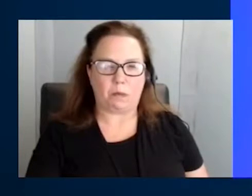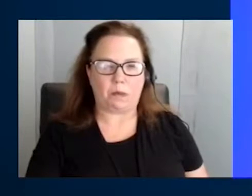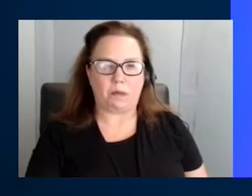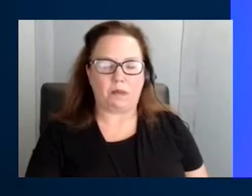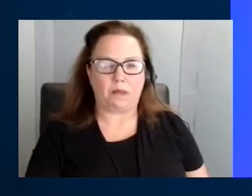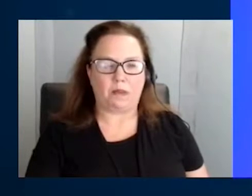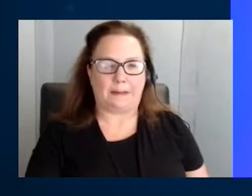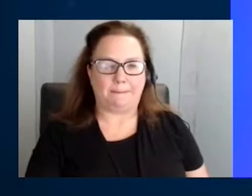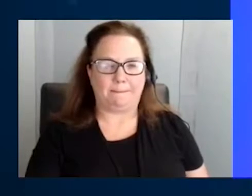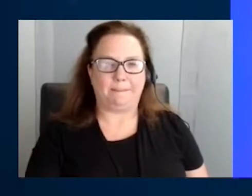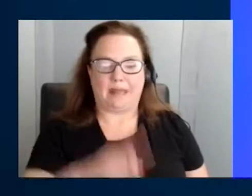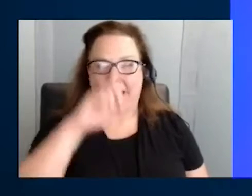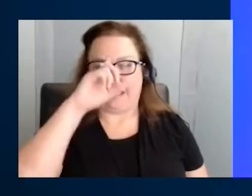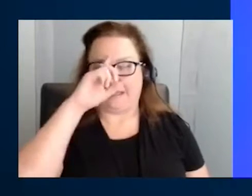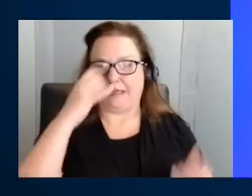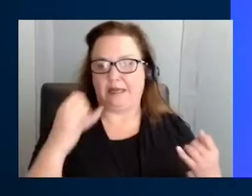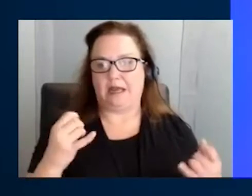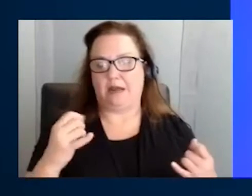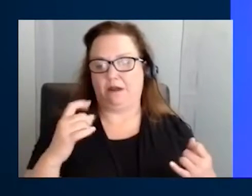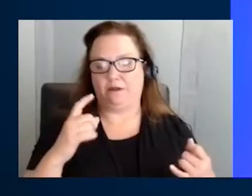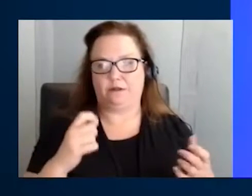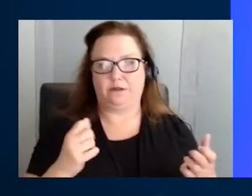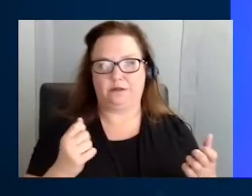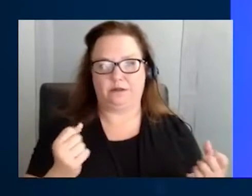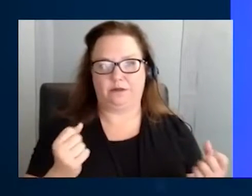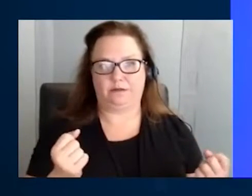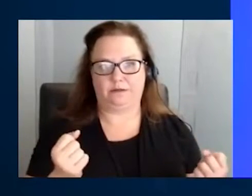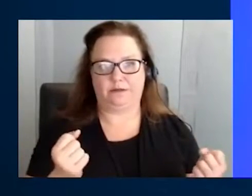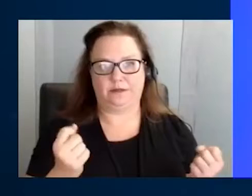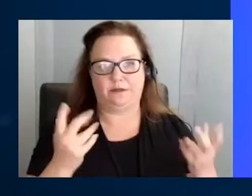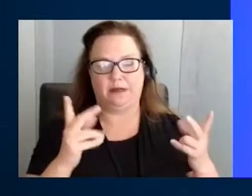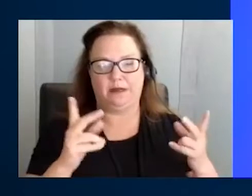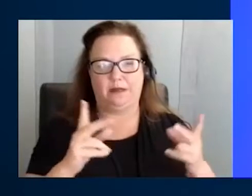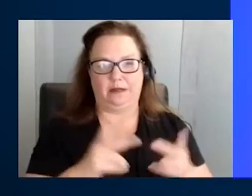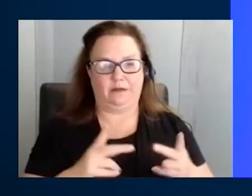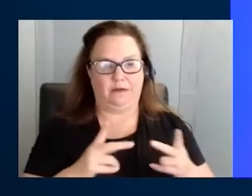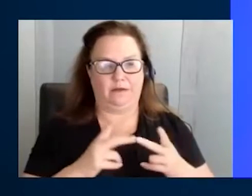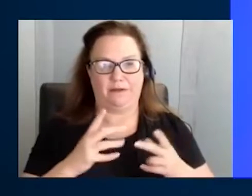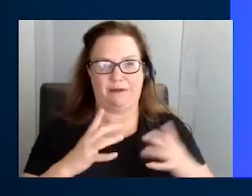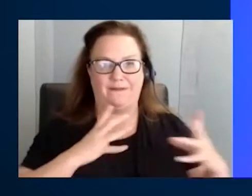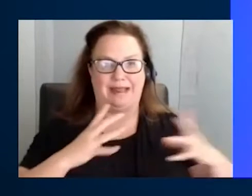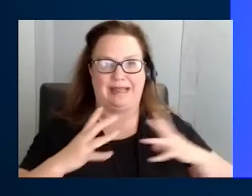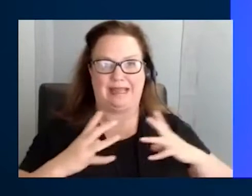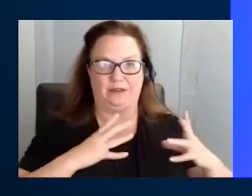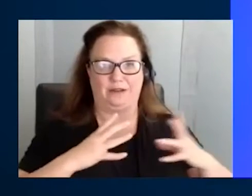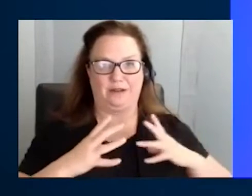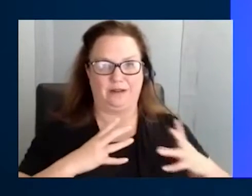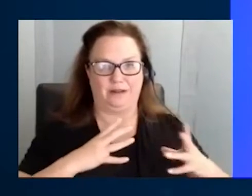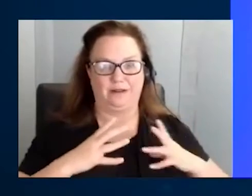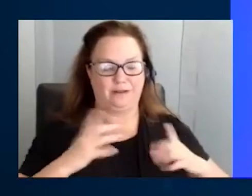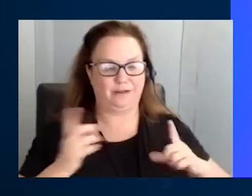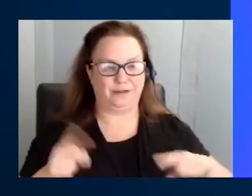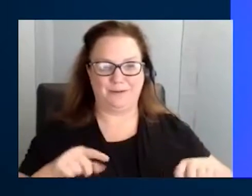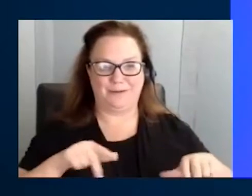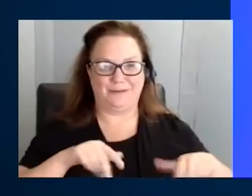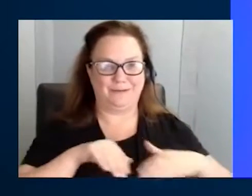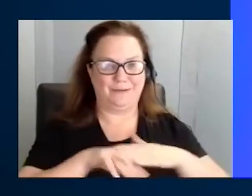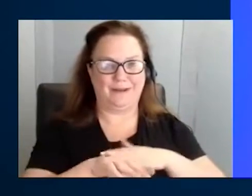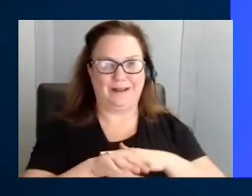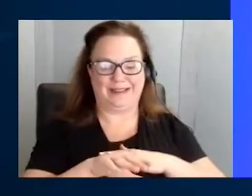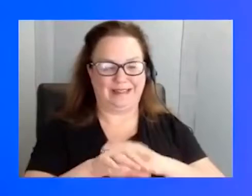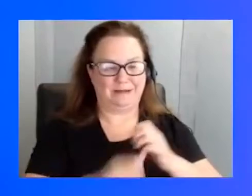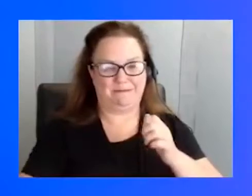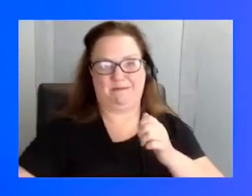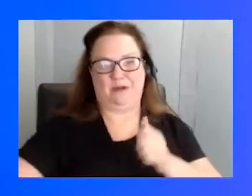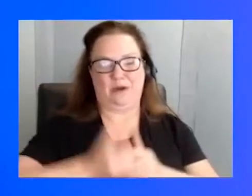think now, since there is such a large supply anywhere in the nation, if you're traveling on vacation anywhere, I think you can probably just walk into most